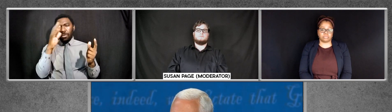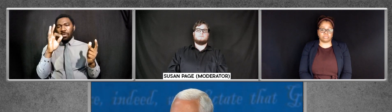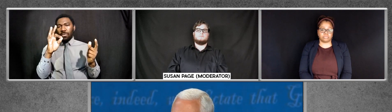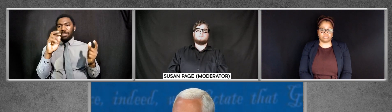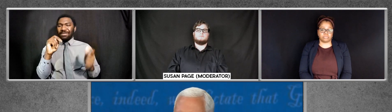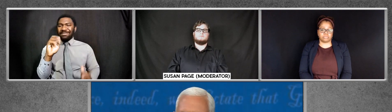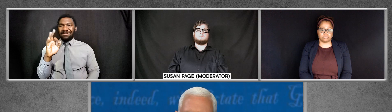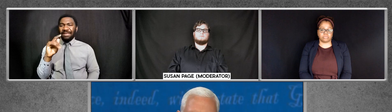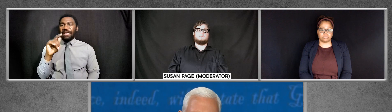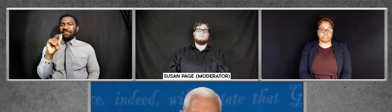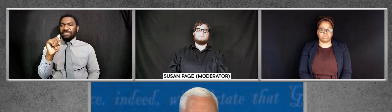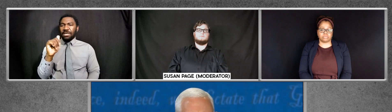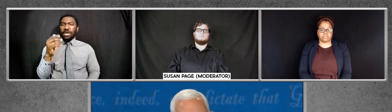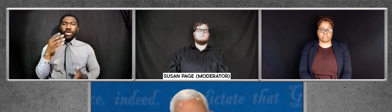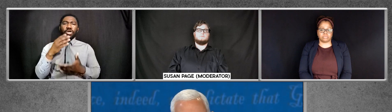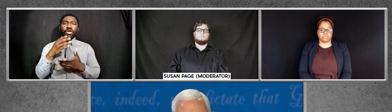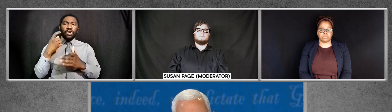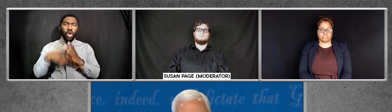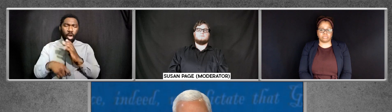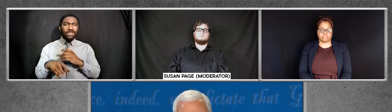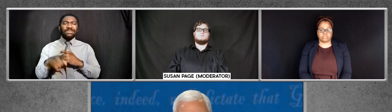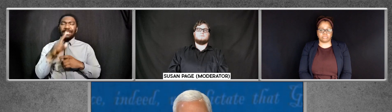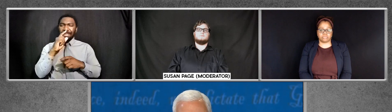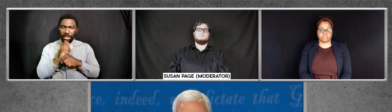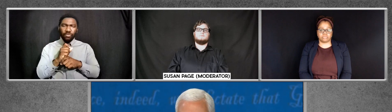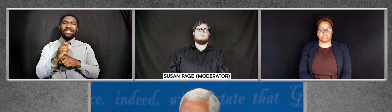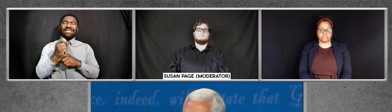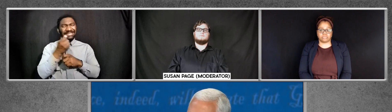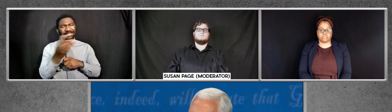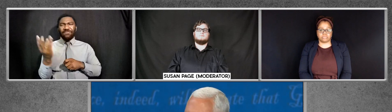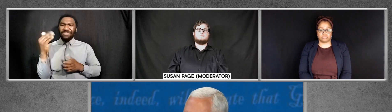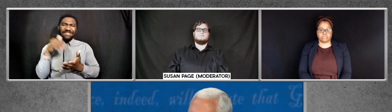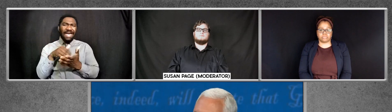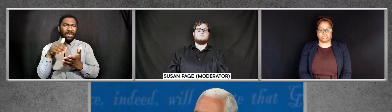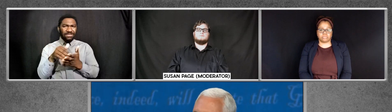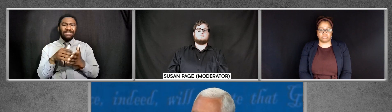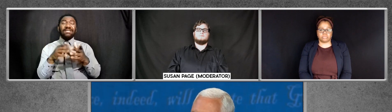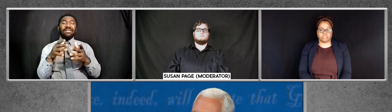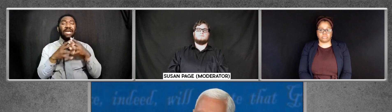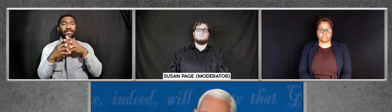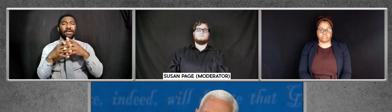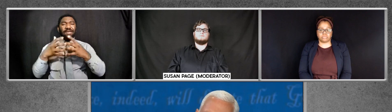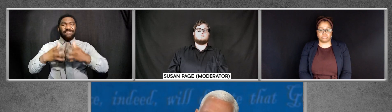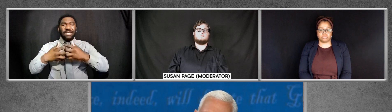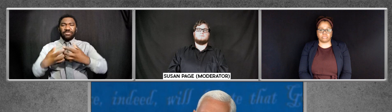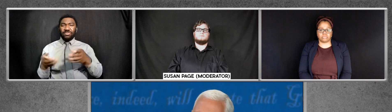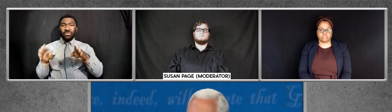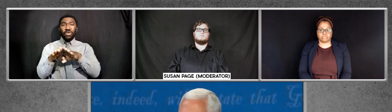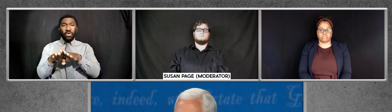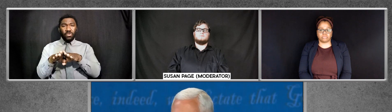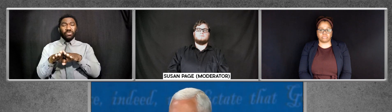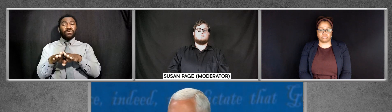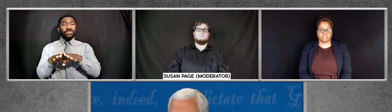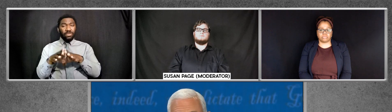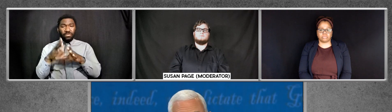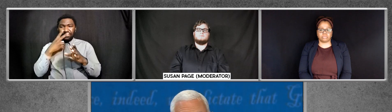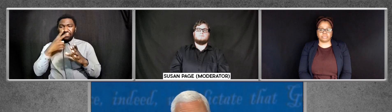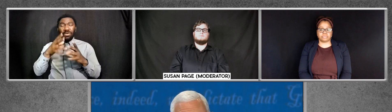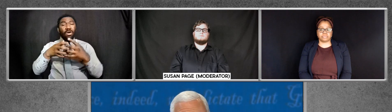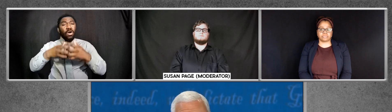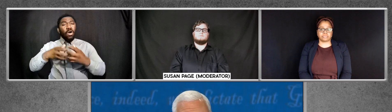literally thousands of American factories to close. We saw automotive jobs go south of the border. President Trump fought